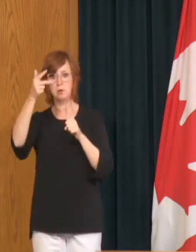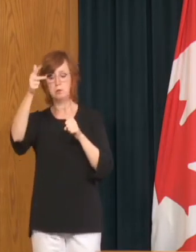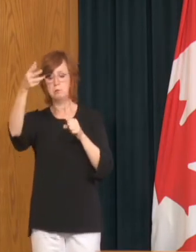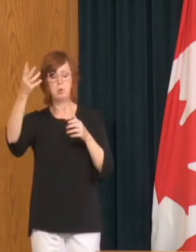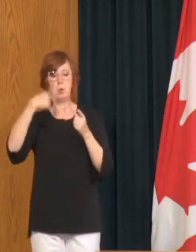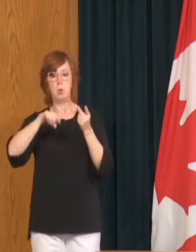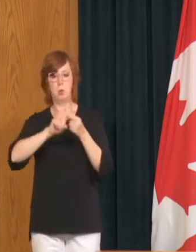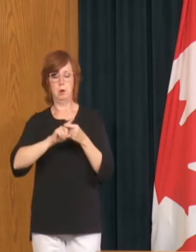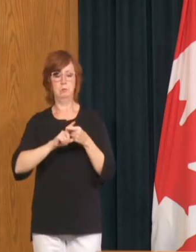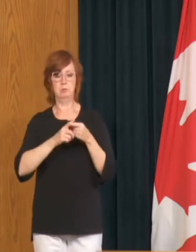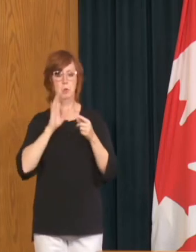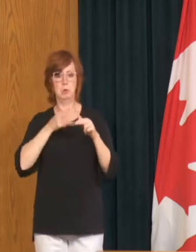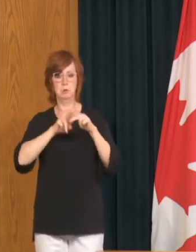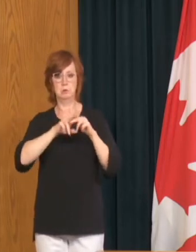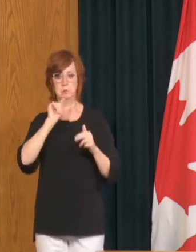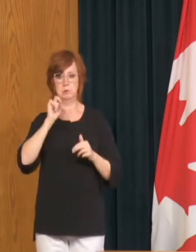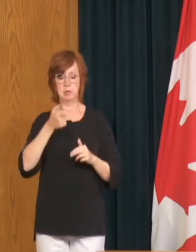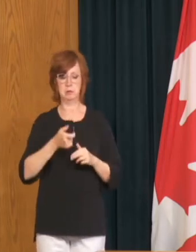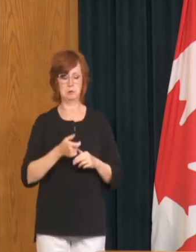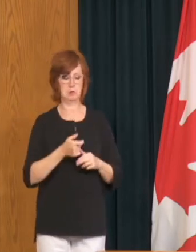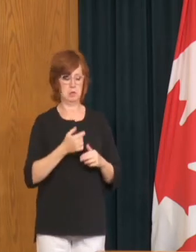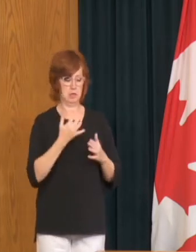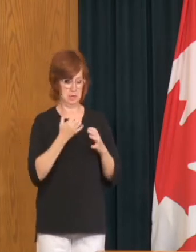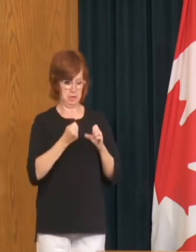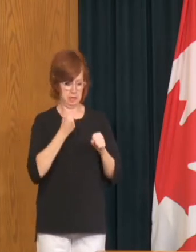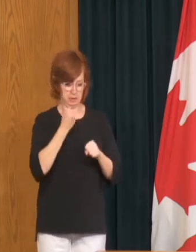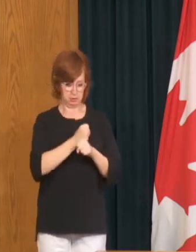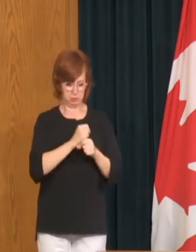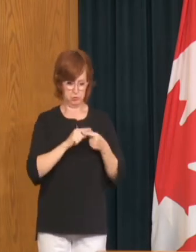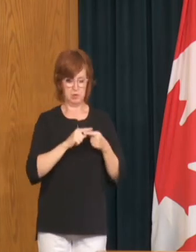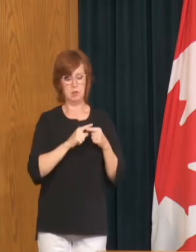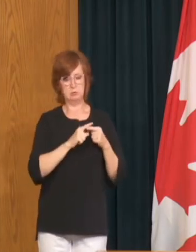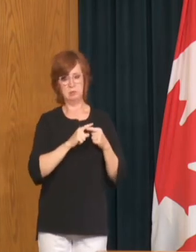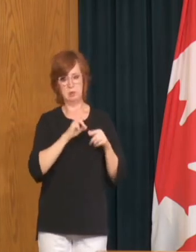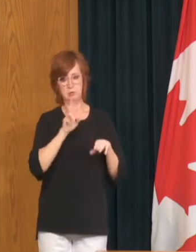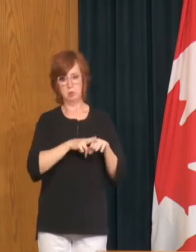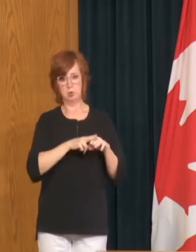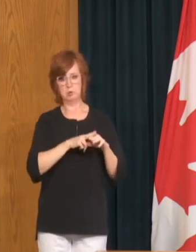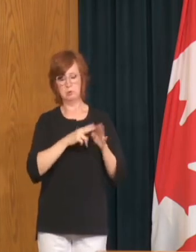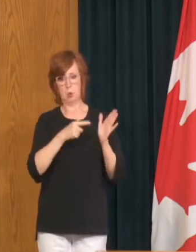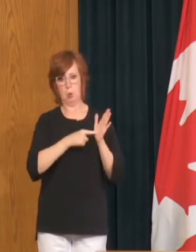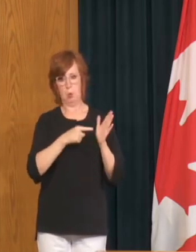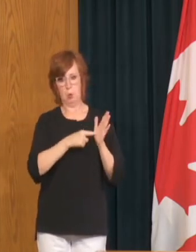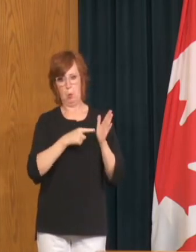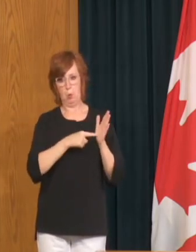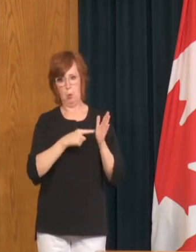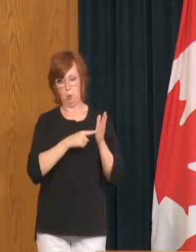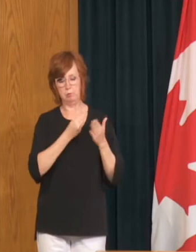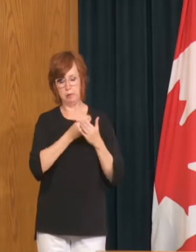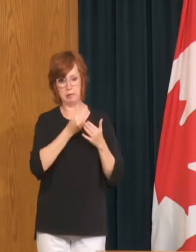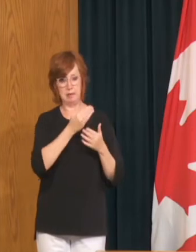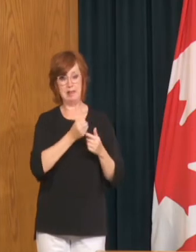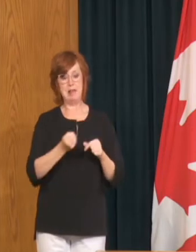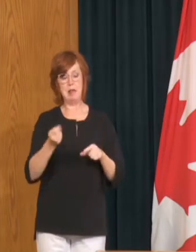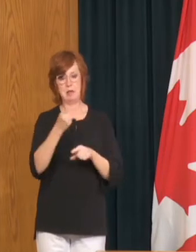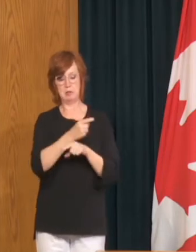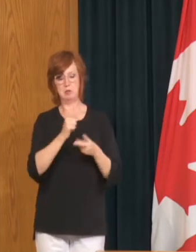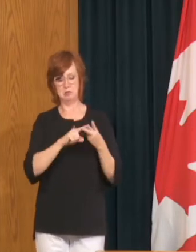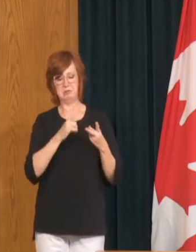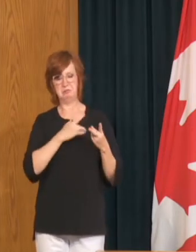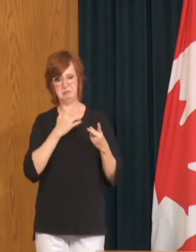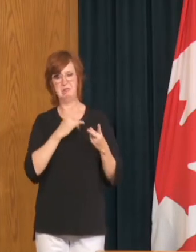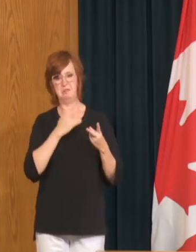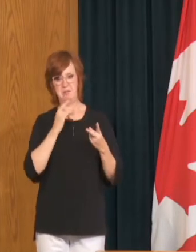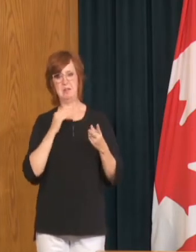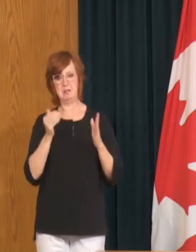deficit. Quite likely next year we're going to run a much smaller deficit, and we will ascertain likely at the first quarter report as